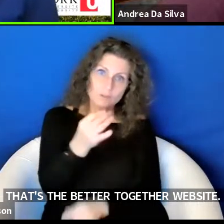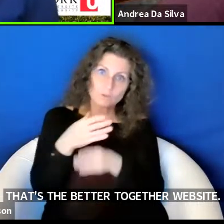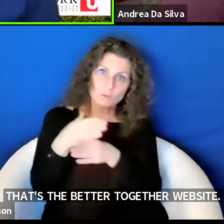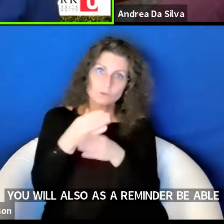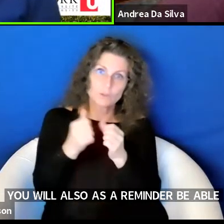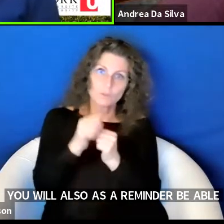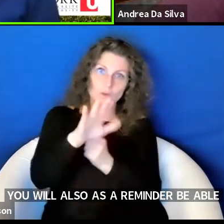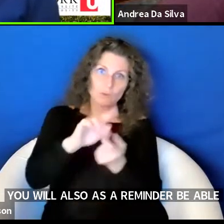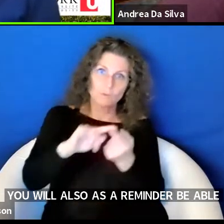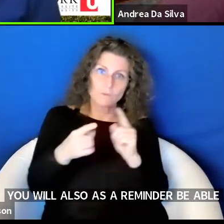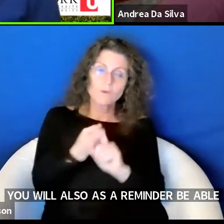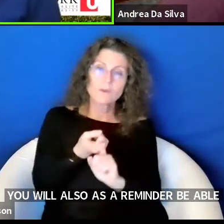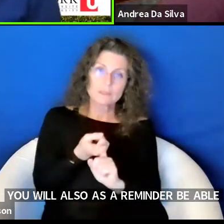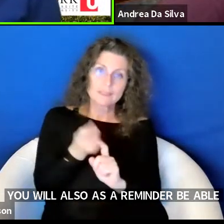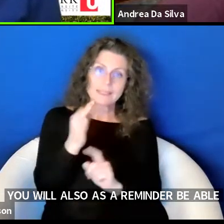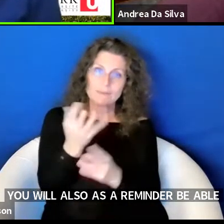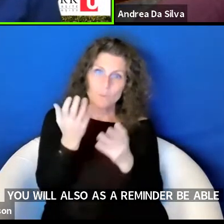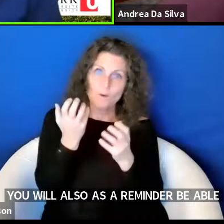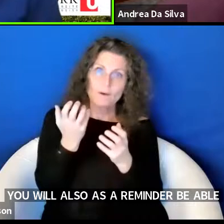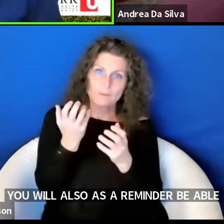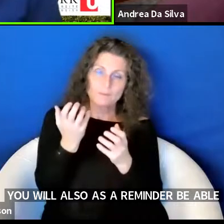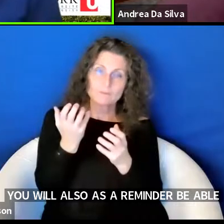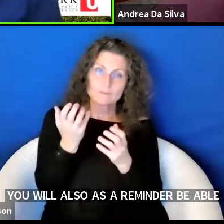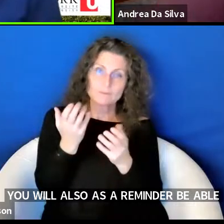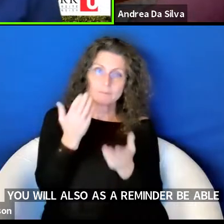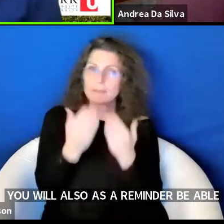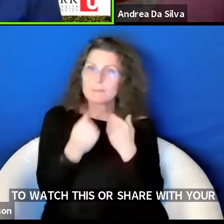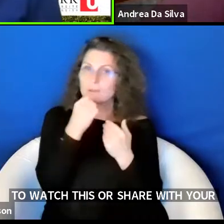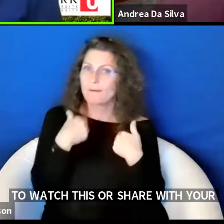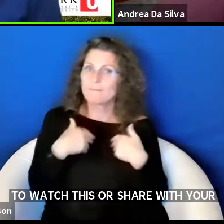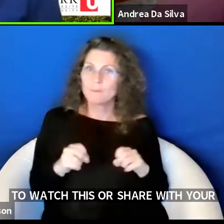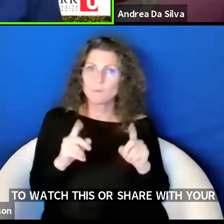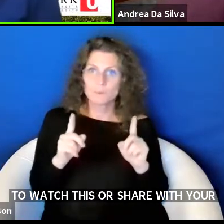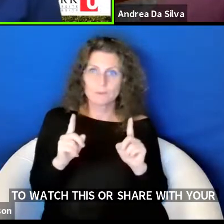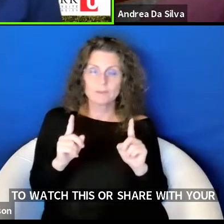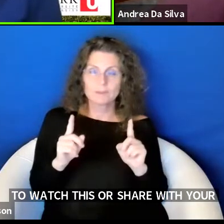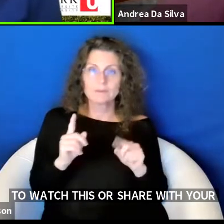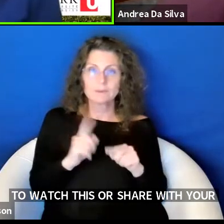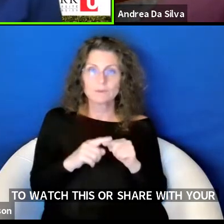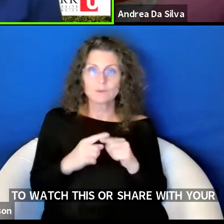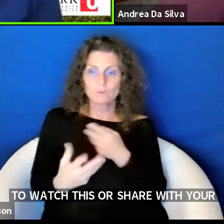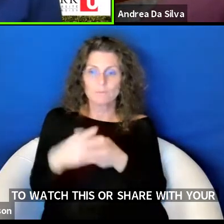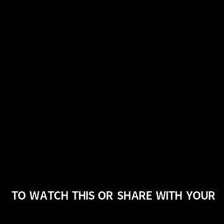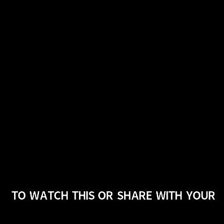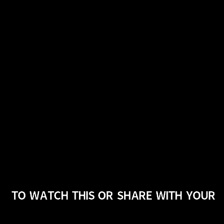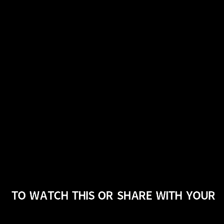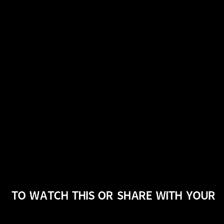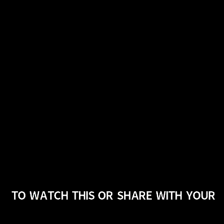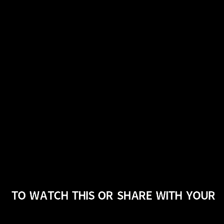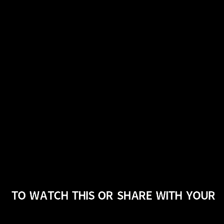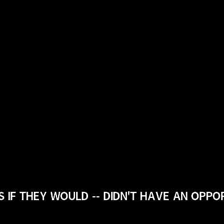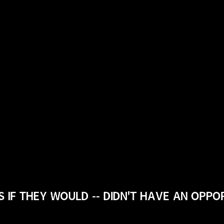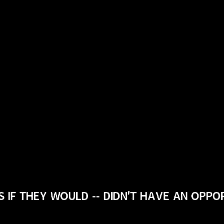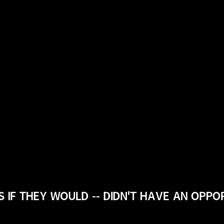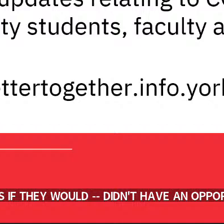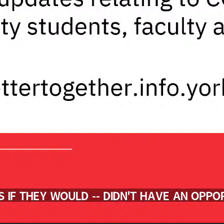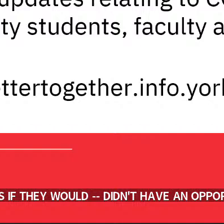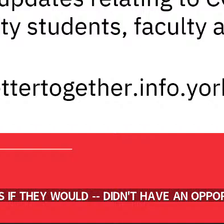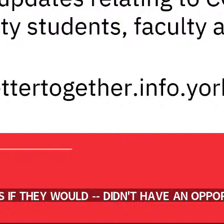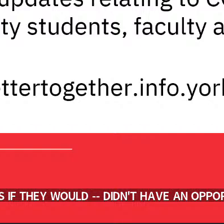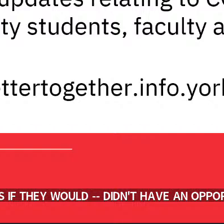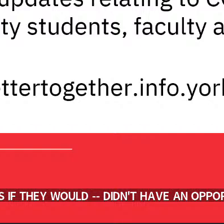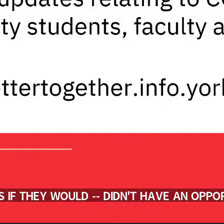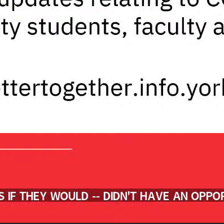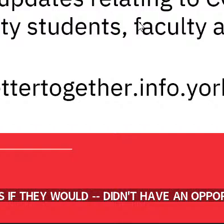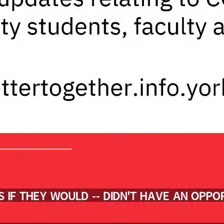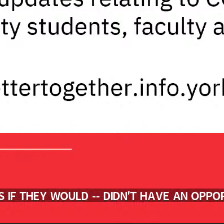friends if they didn't have an opportunity to attend today at the Vice Provost's